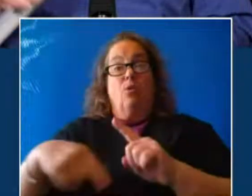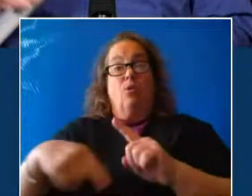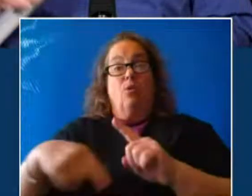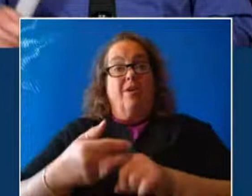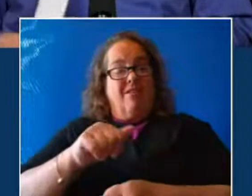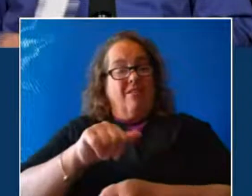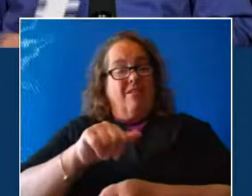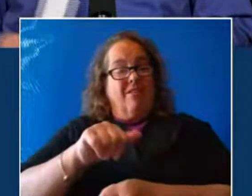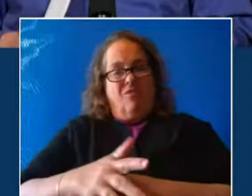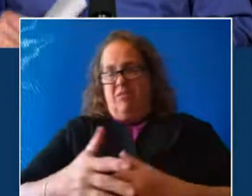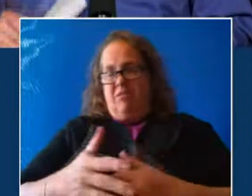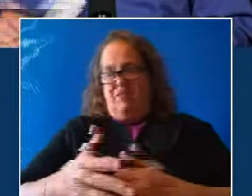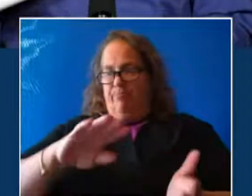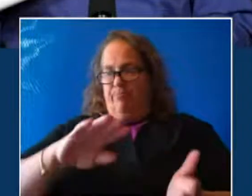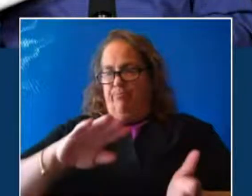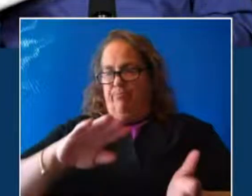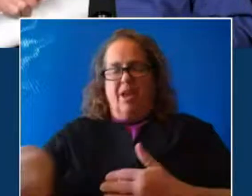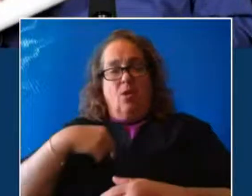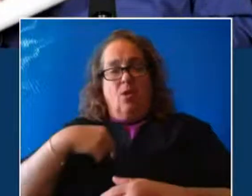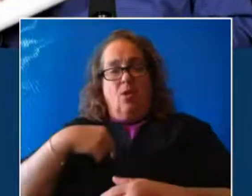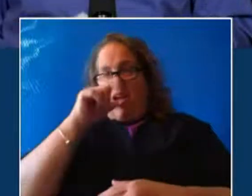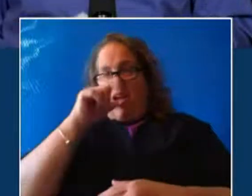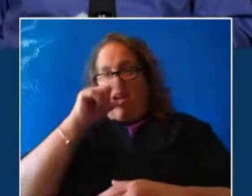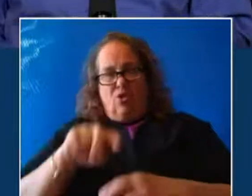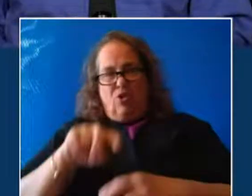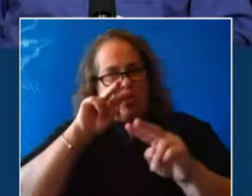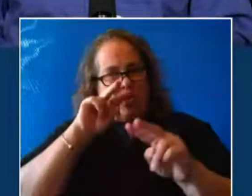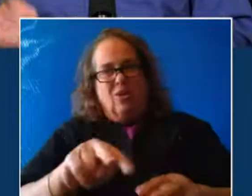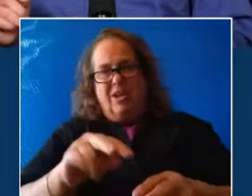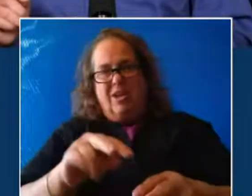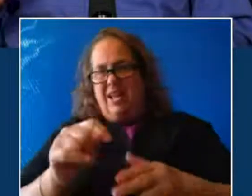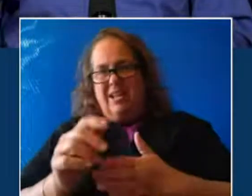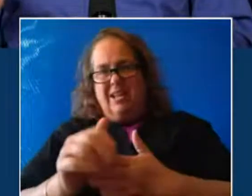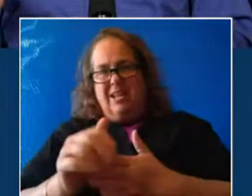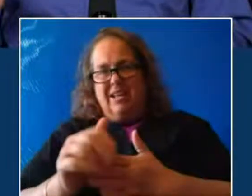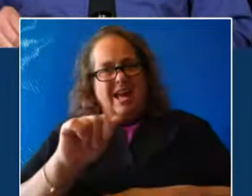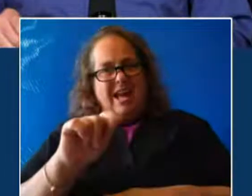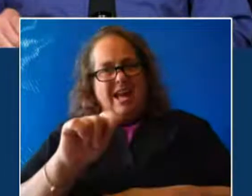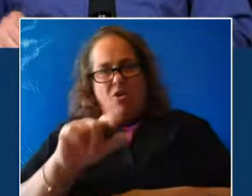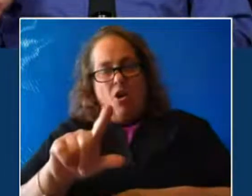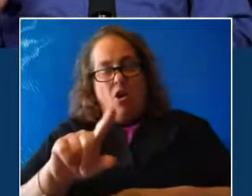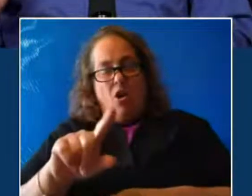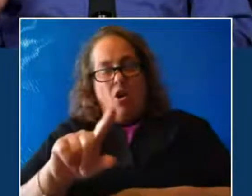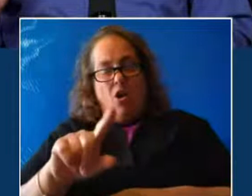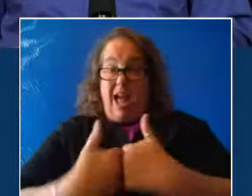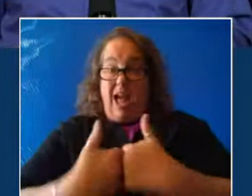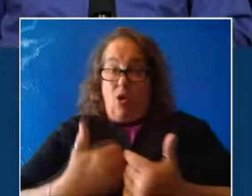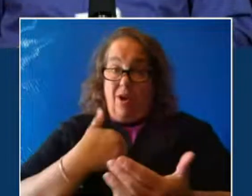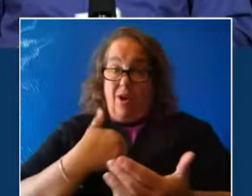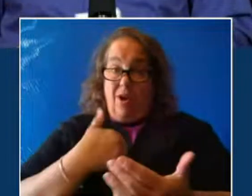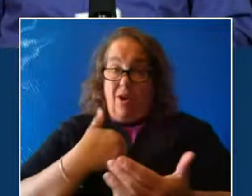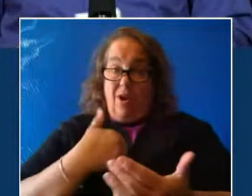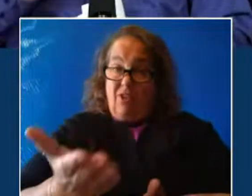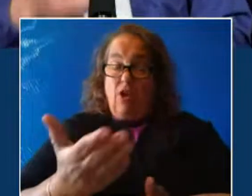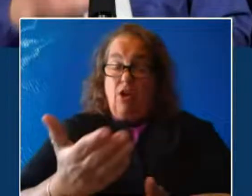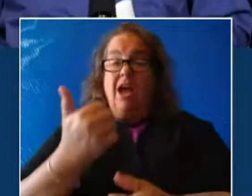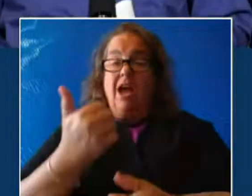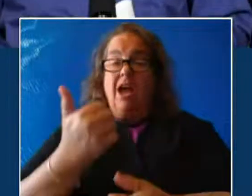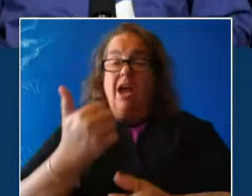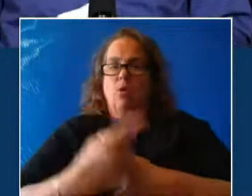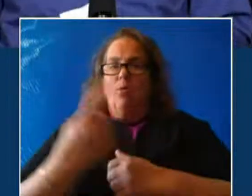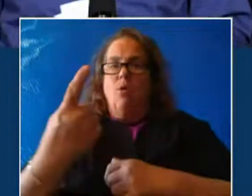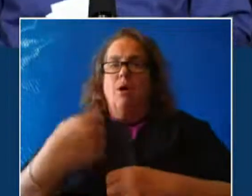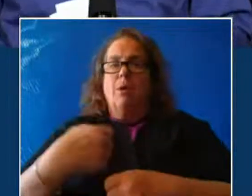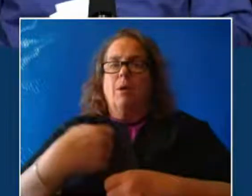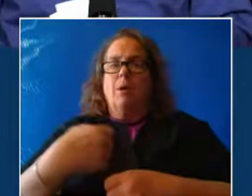these requirements are unnecessary. The way we get there, though, is for everyone to make the choice to get vaccinated. And the governor has shown